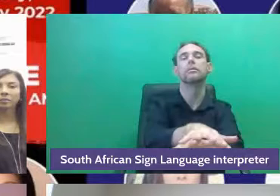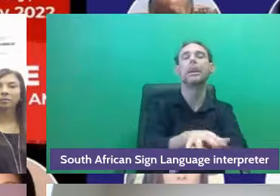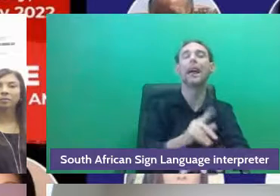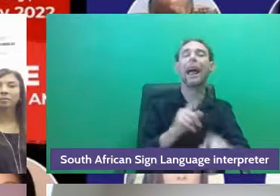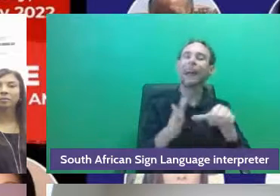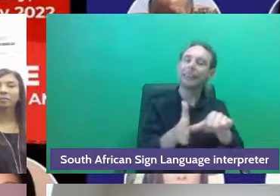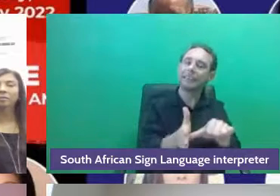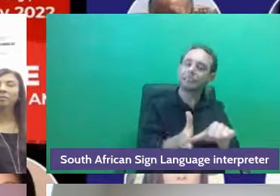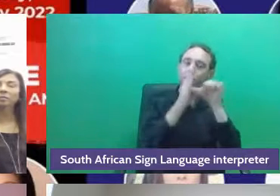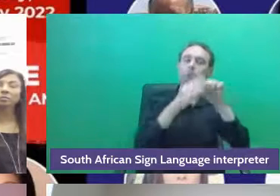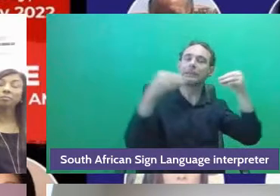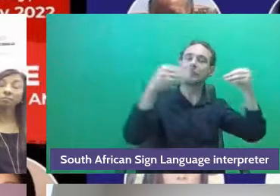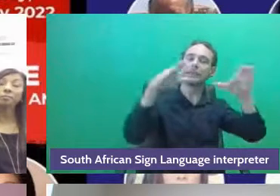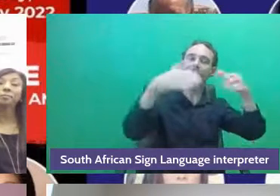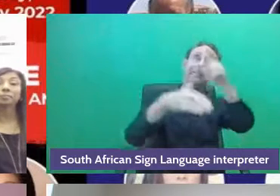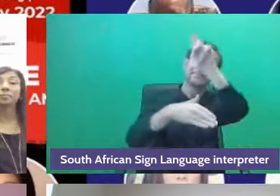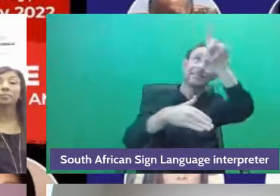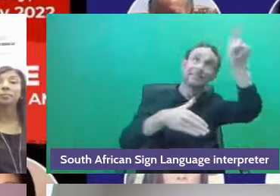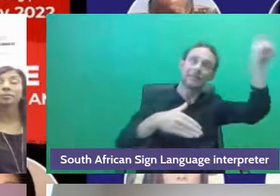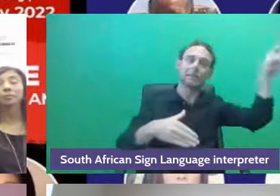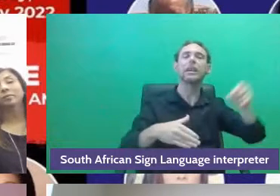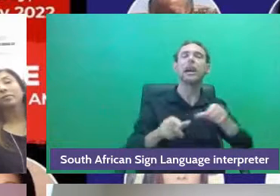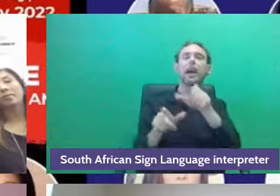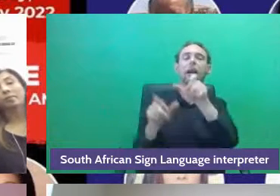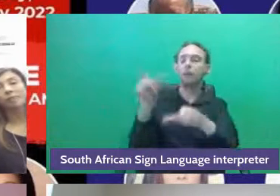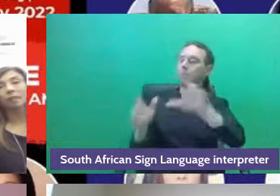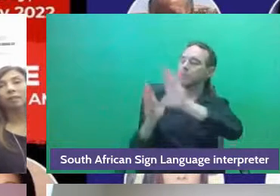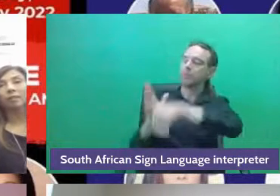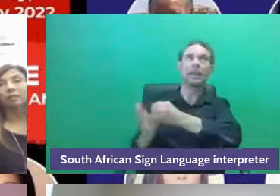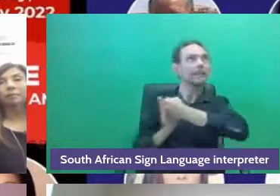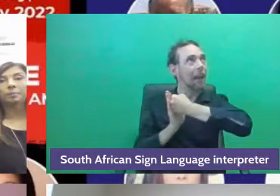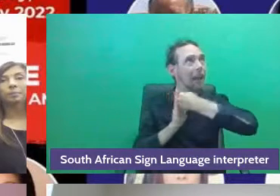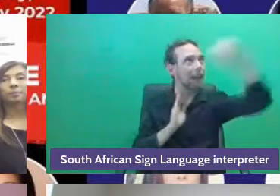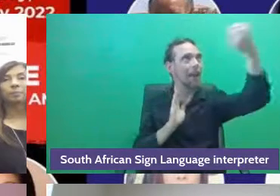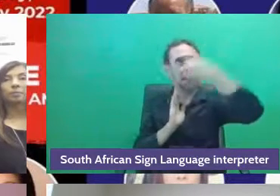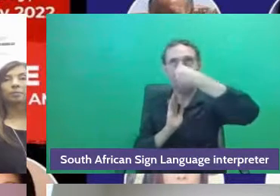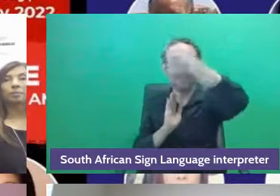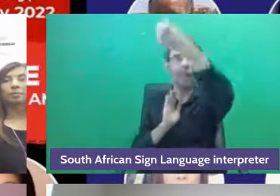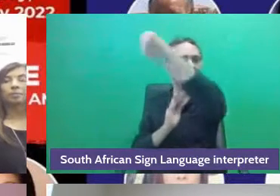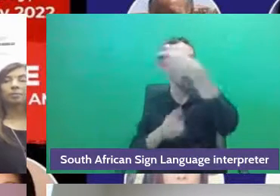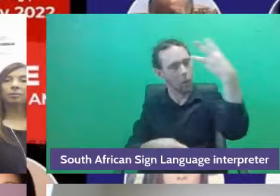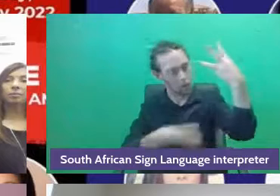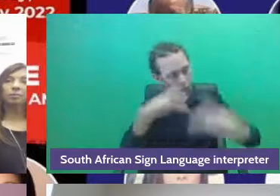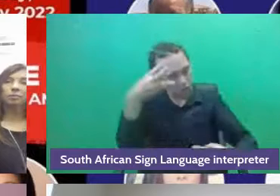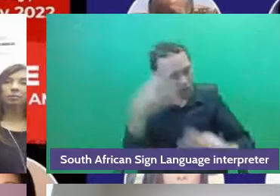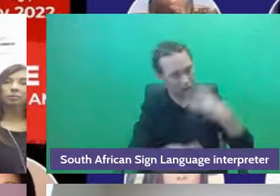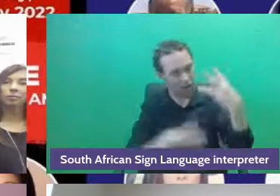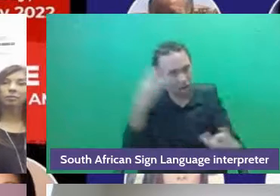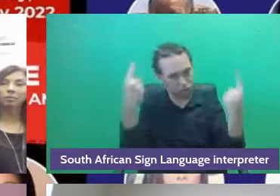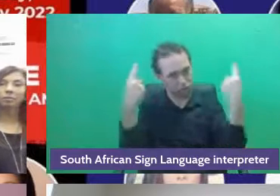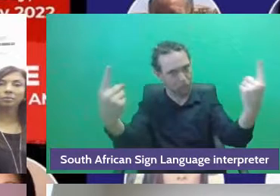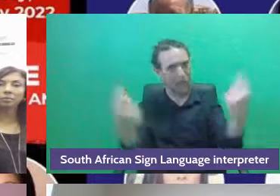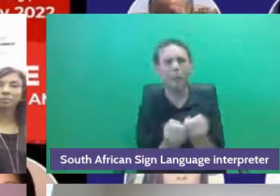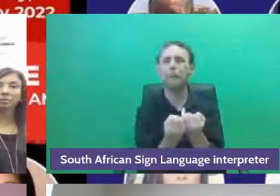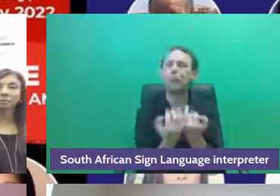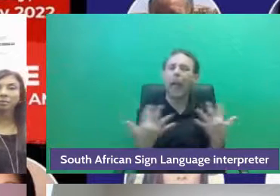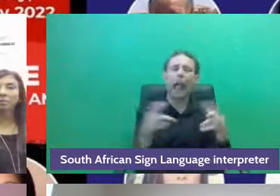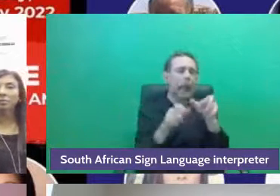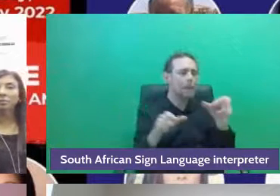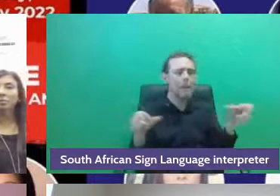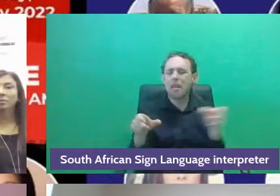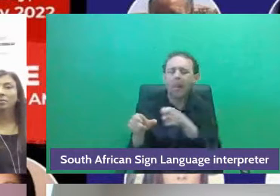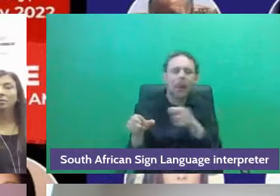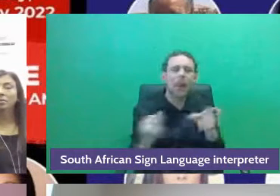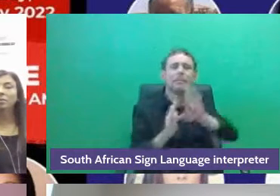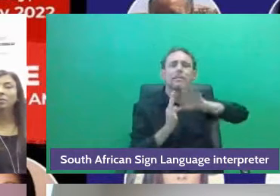within their institution. And we see that a lot of persons with disabilities who are hired into organizations, or who